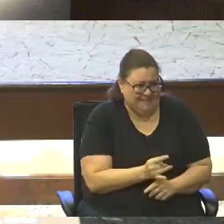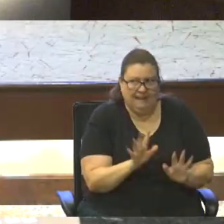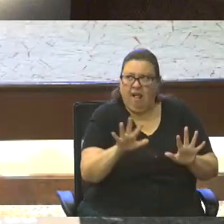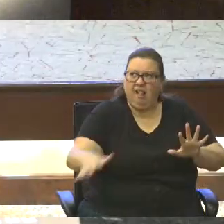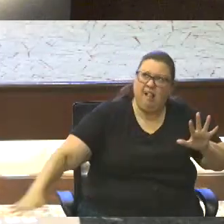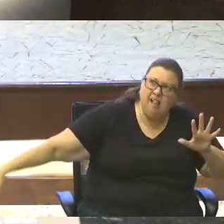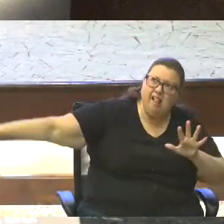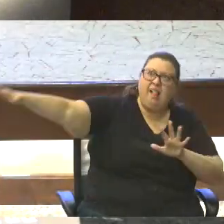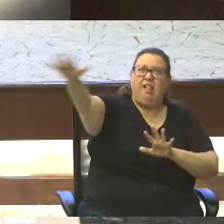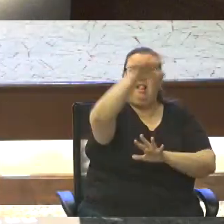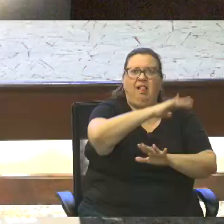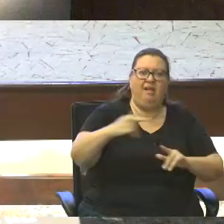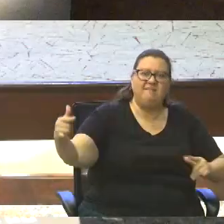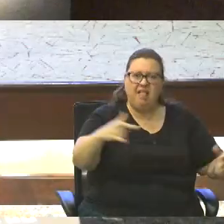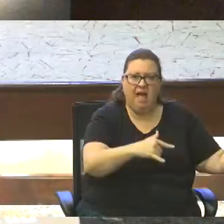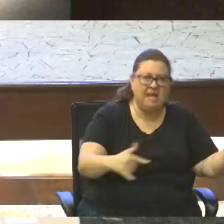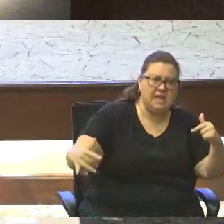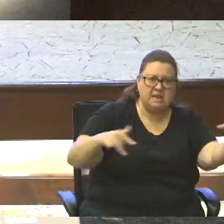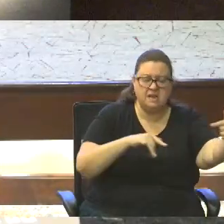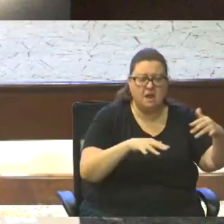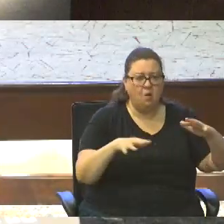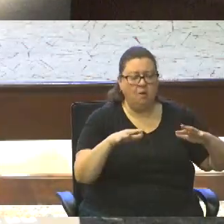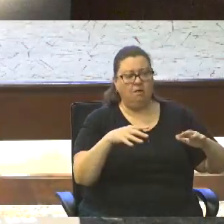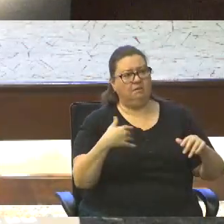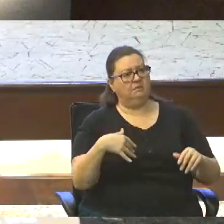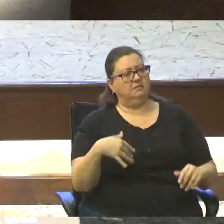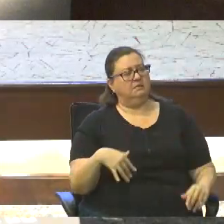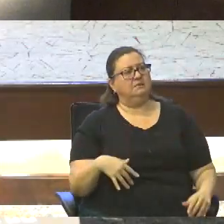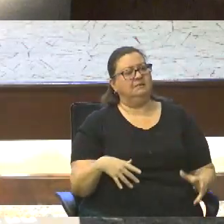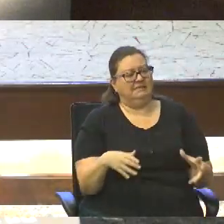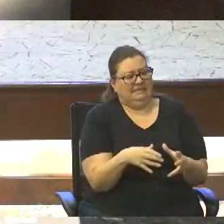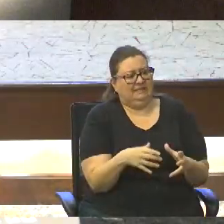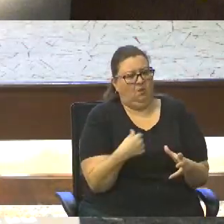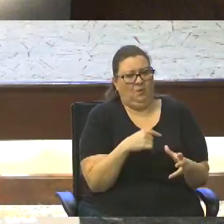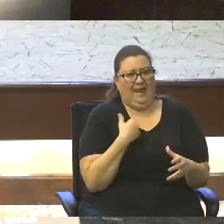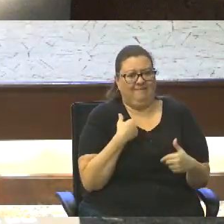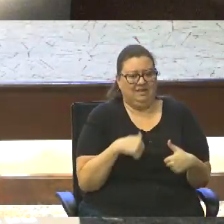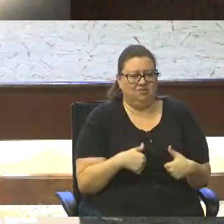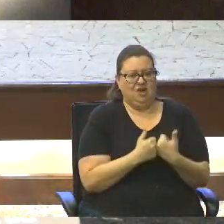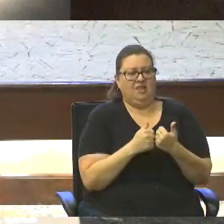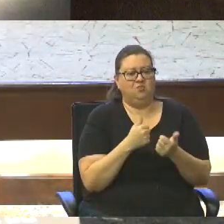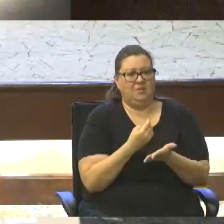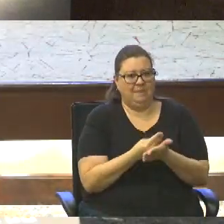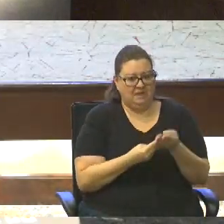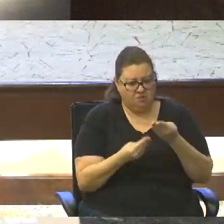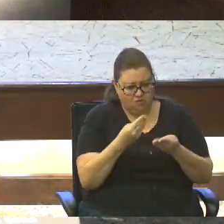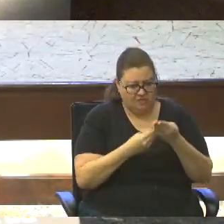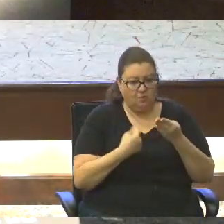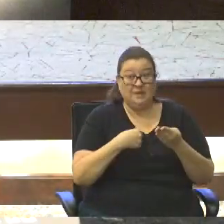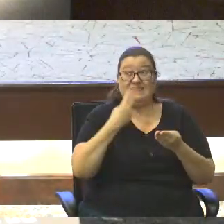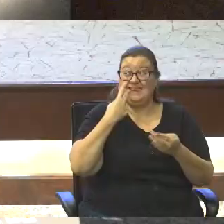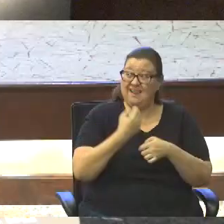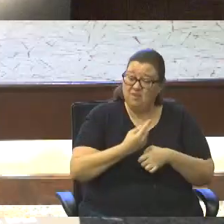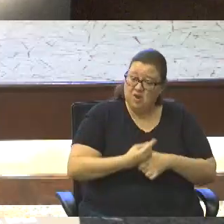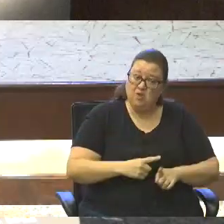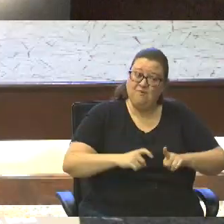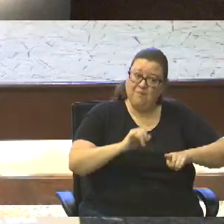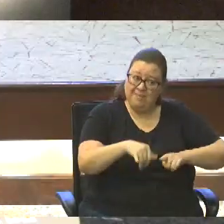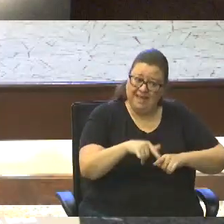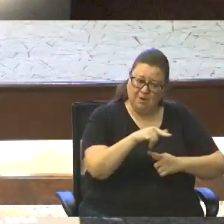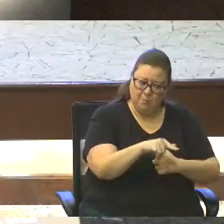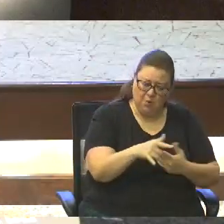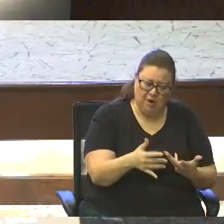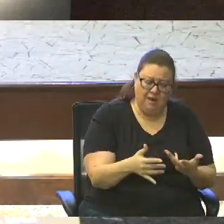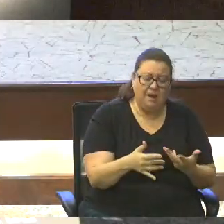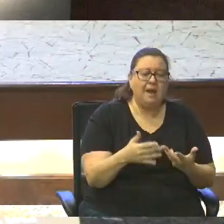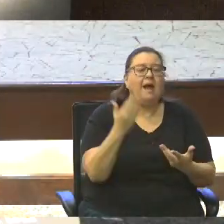is a key to a lot of our budgetary challenges that we see year in and year out. And so I would just